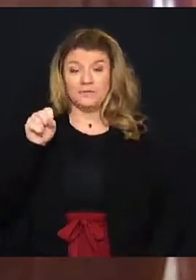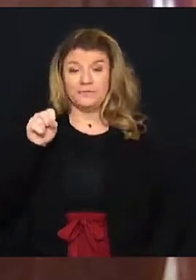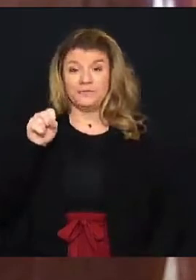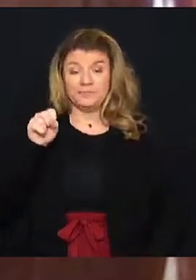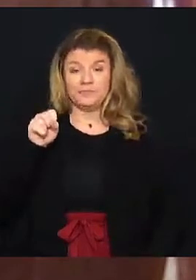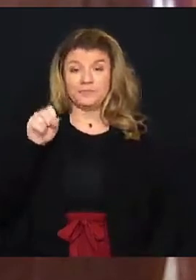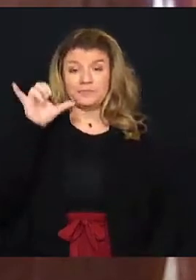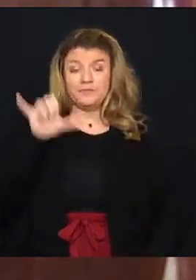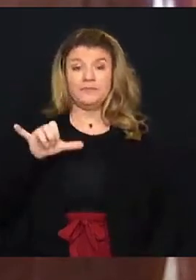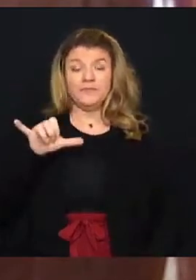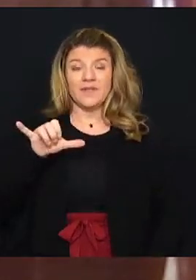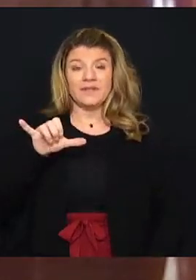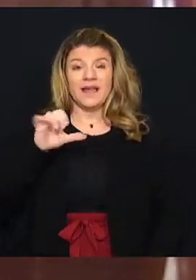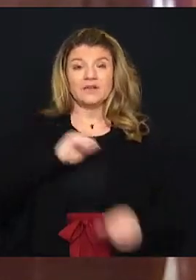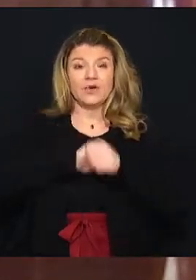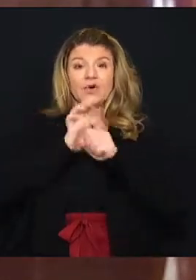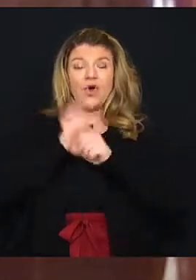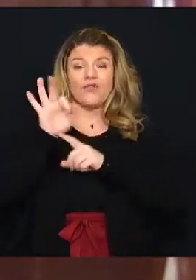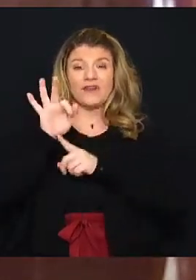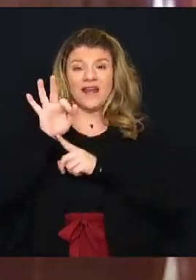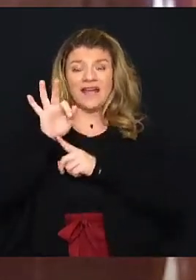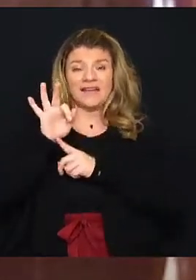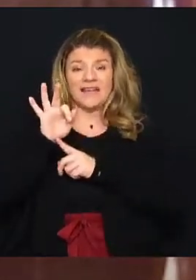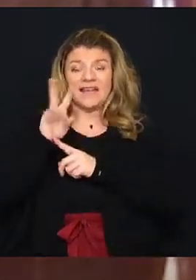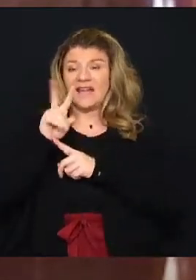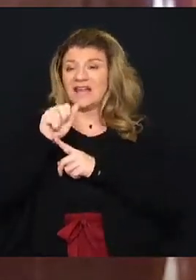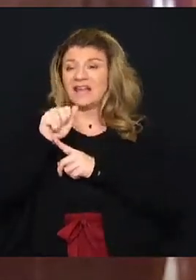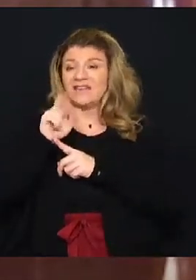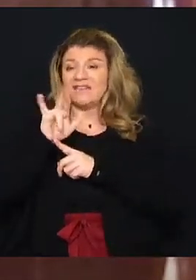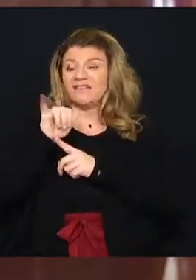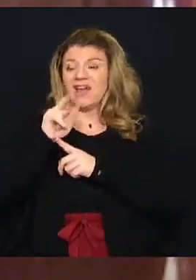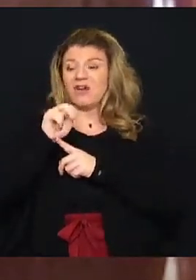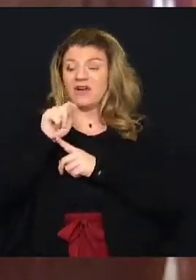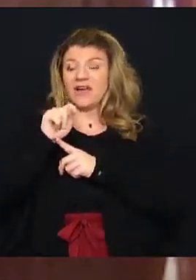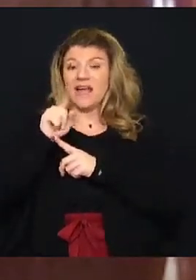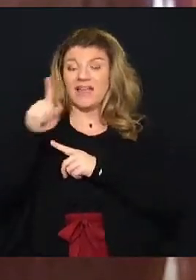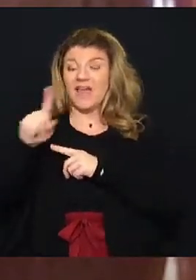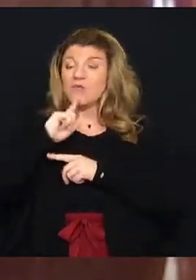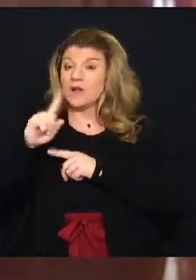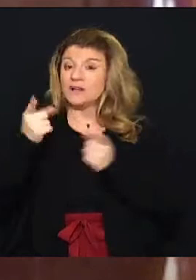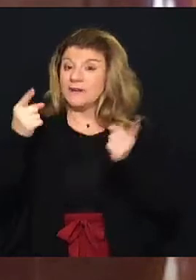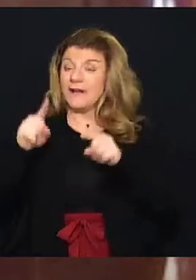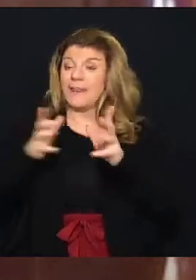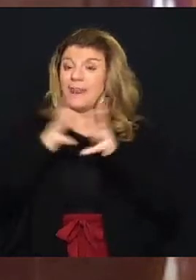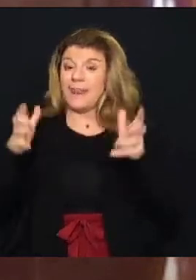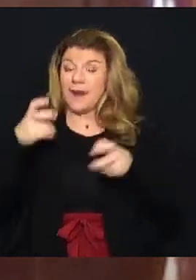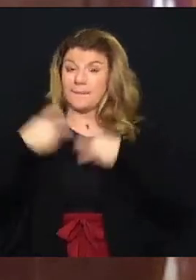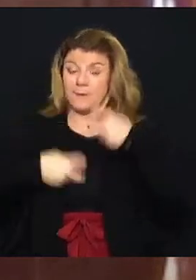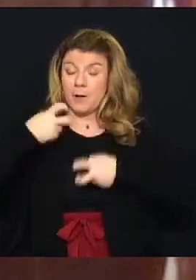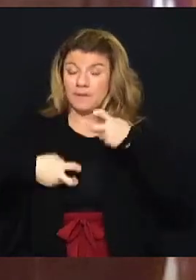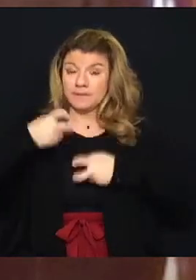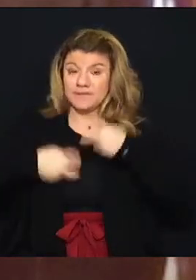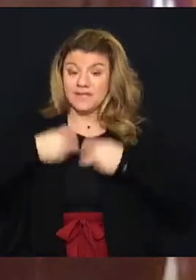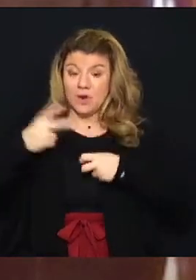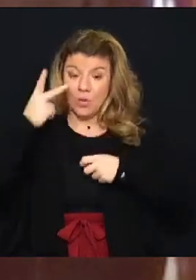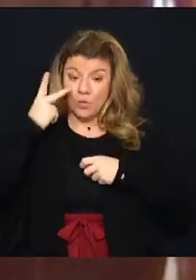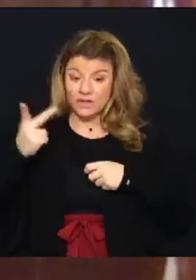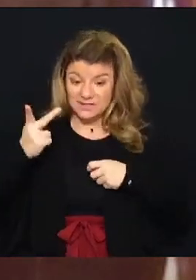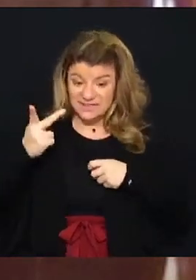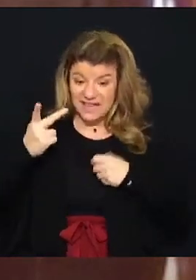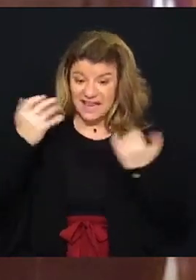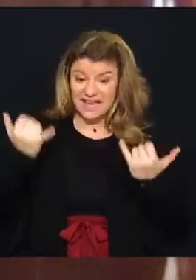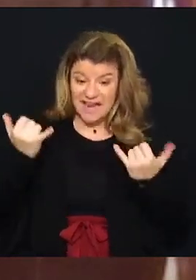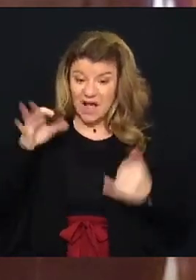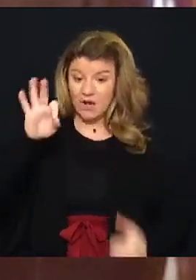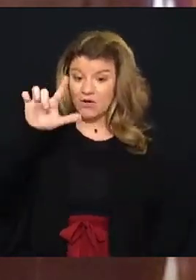the COVID-19, the Omicron variant, can also cause primary problems. And now we're also seeing the flu start to ramp up,